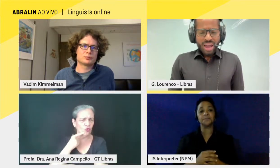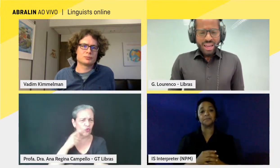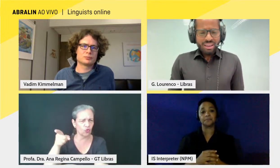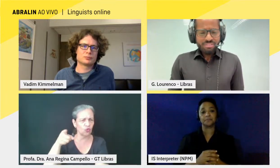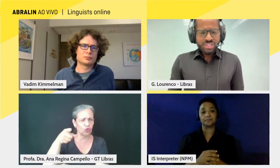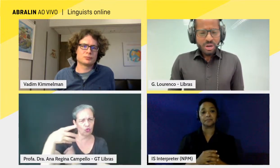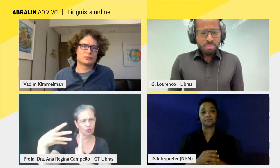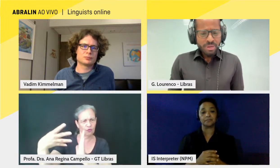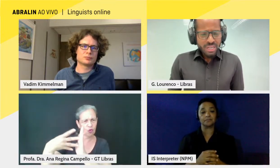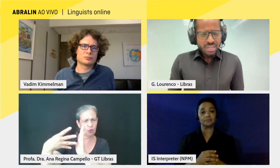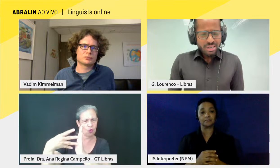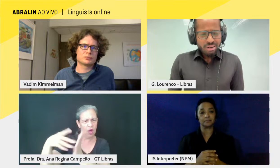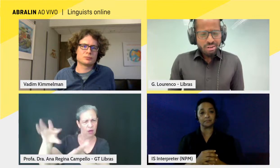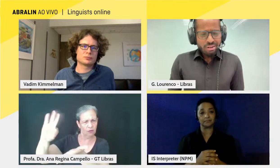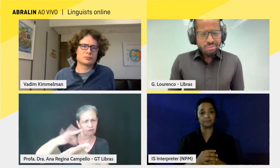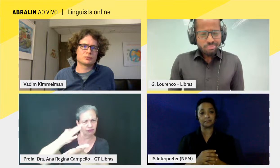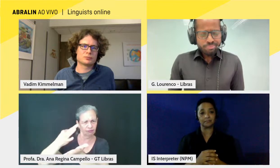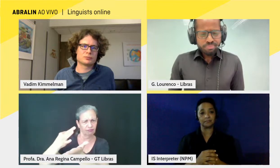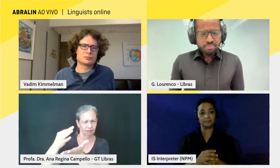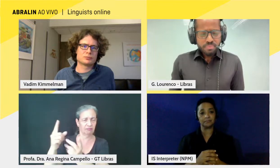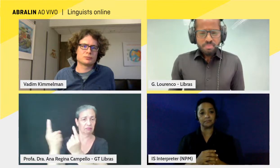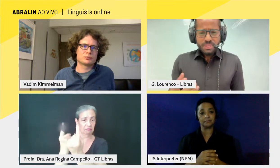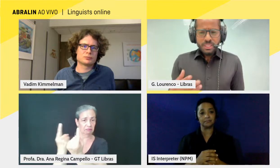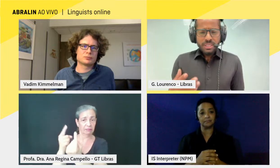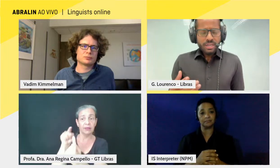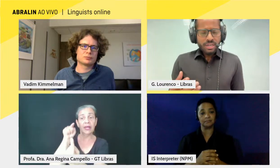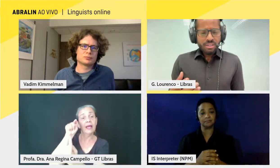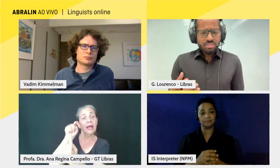you have some uh,